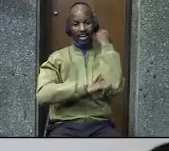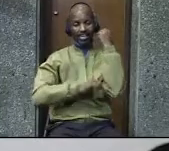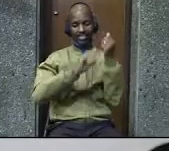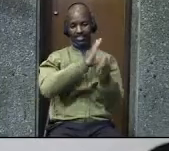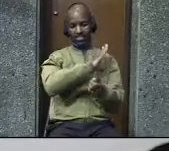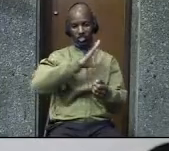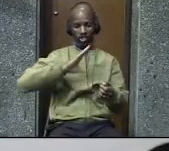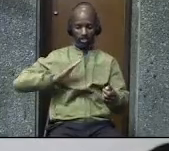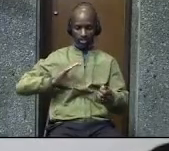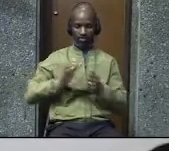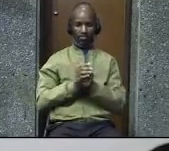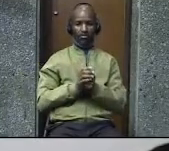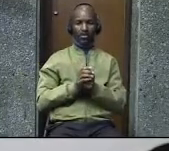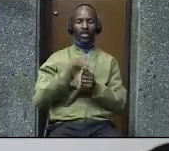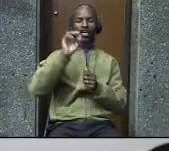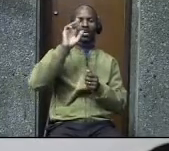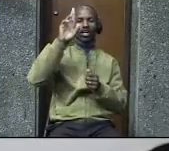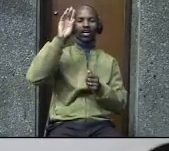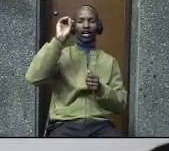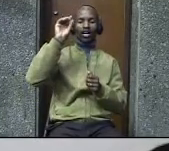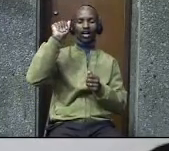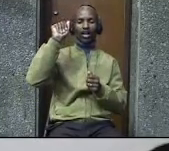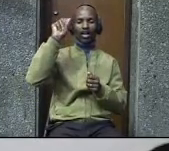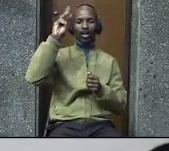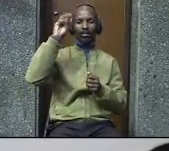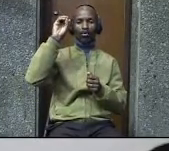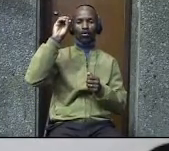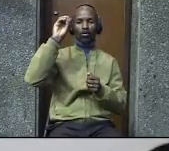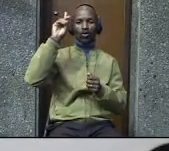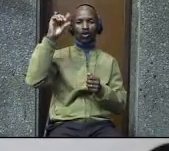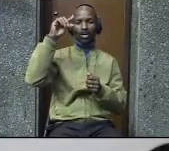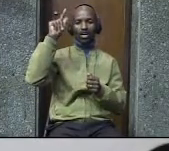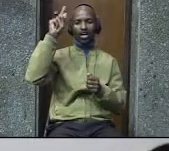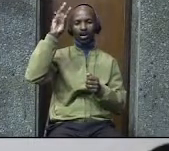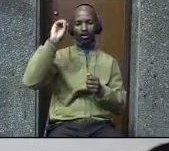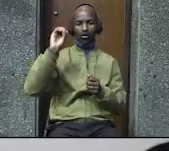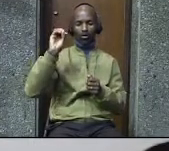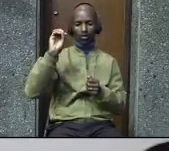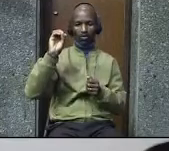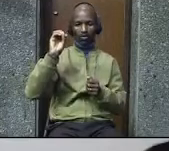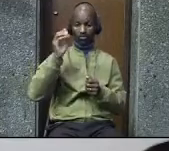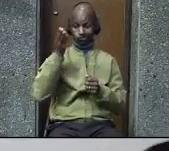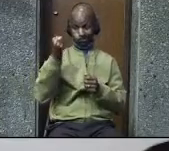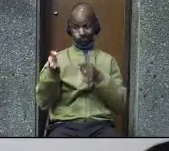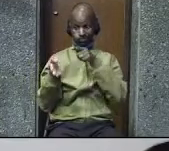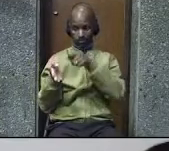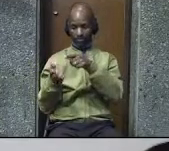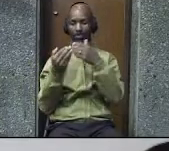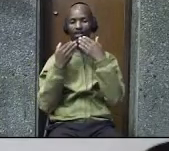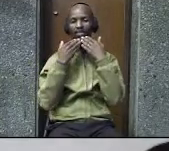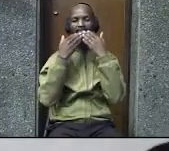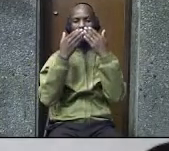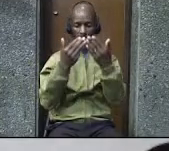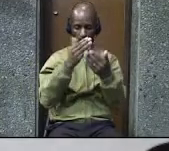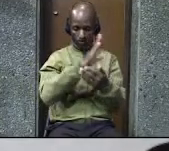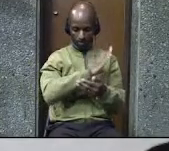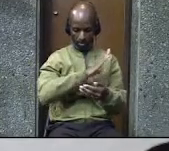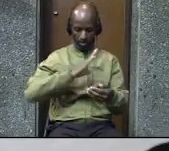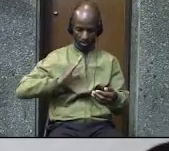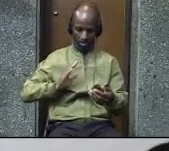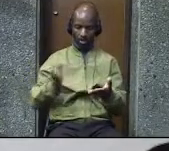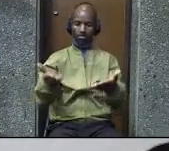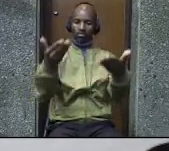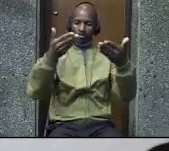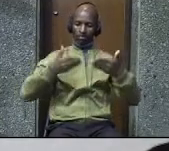it's Councillor Ramungalo. Councillor Ramungalo, There you are. Thank you so much, councillors. You are